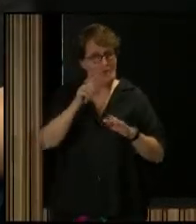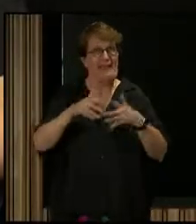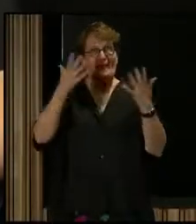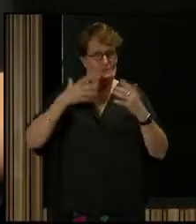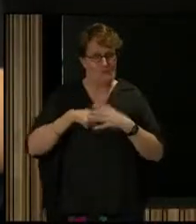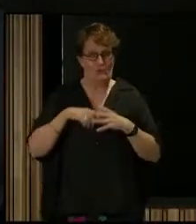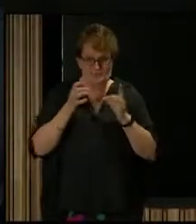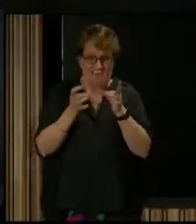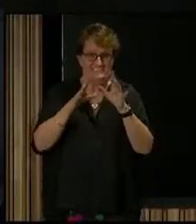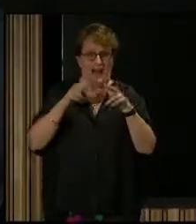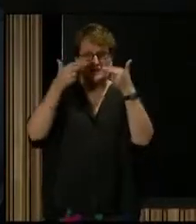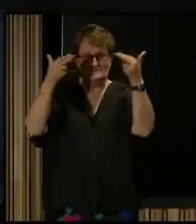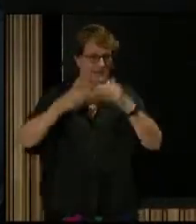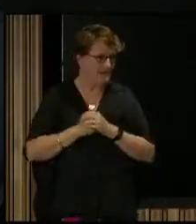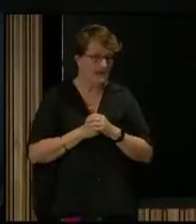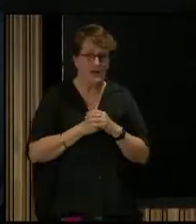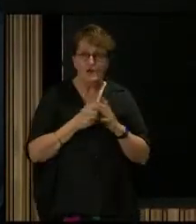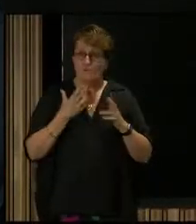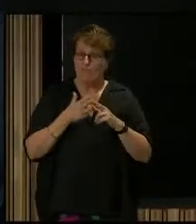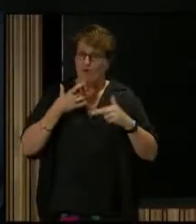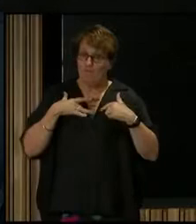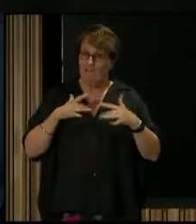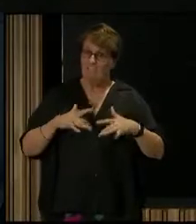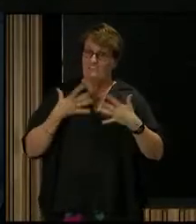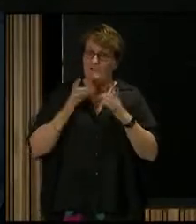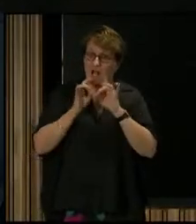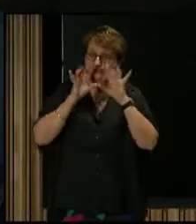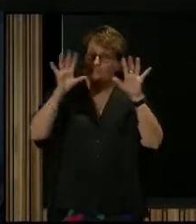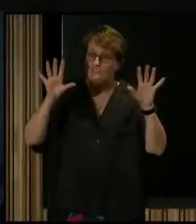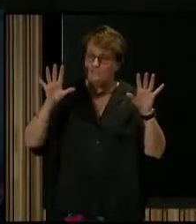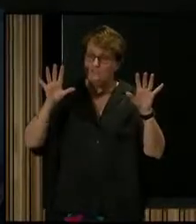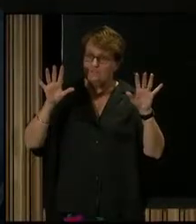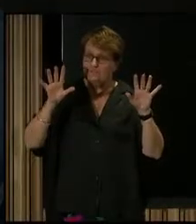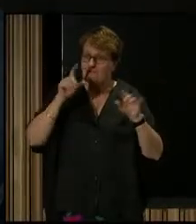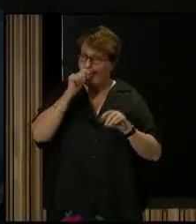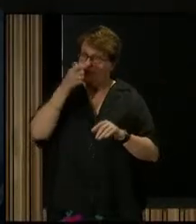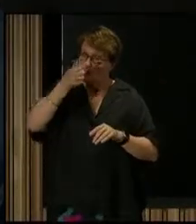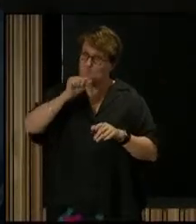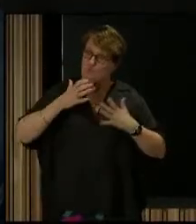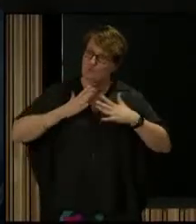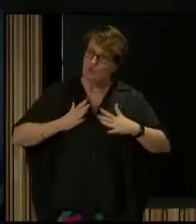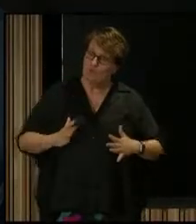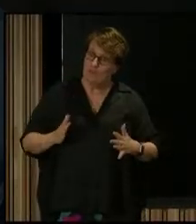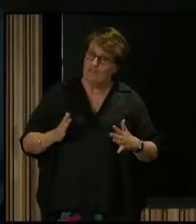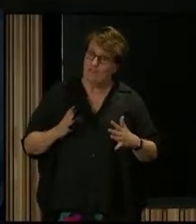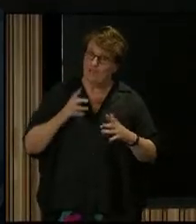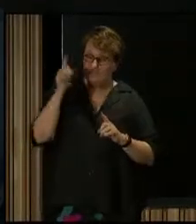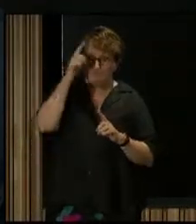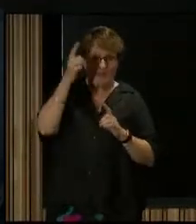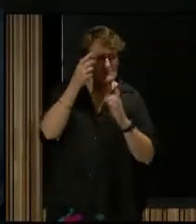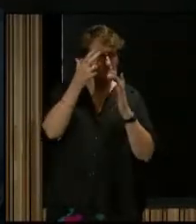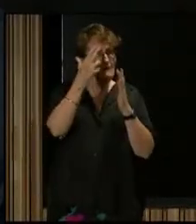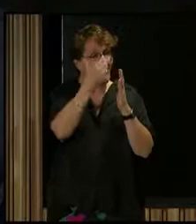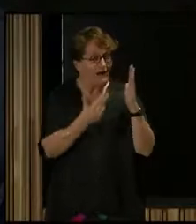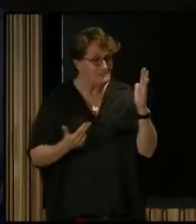but I mean, for me, it's like magic. You can just use your body and create art. And the more of us